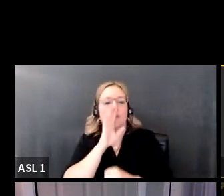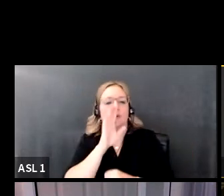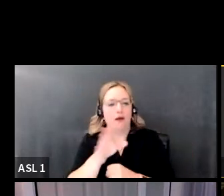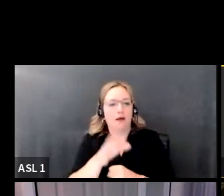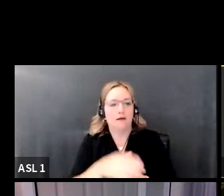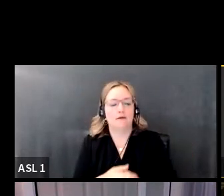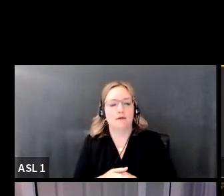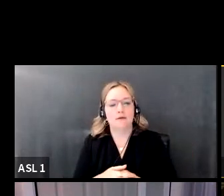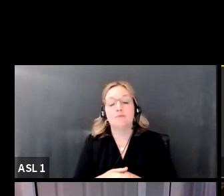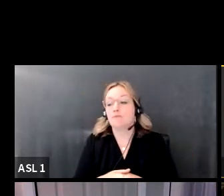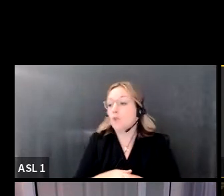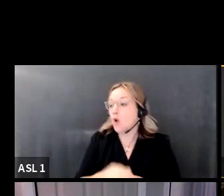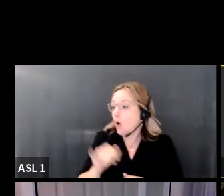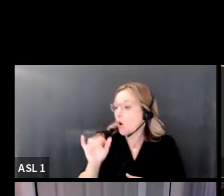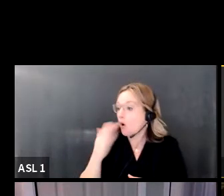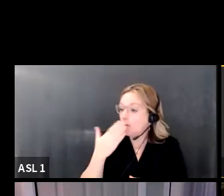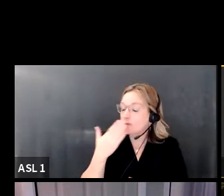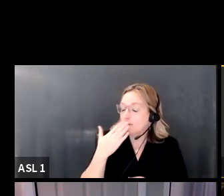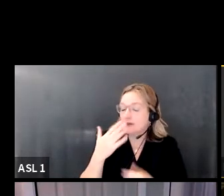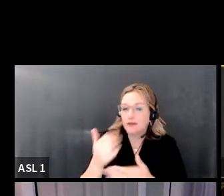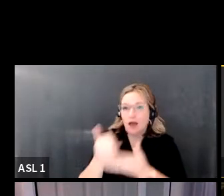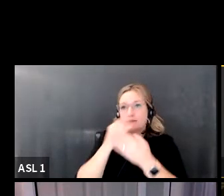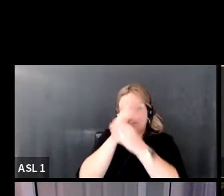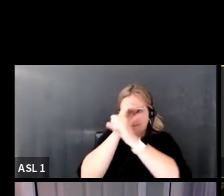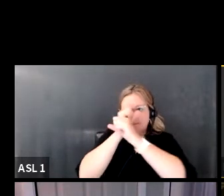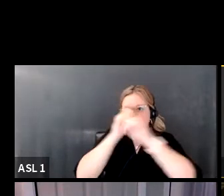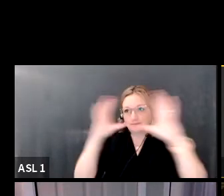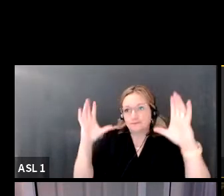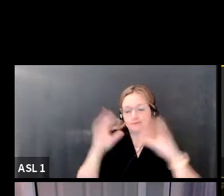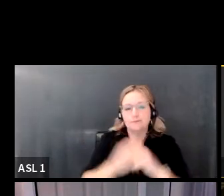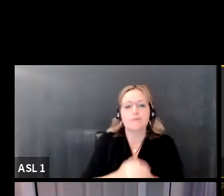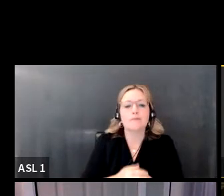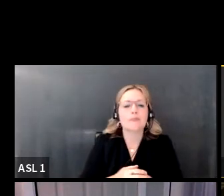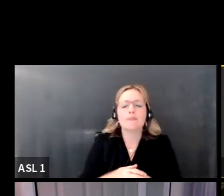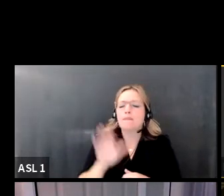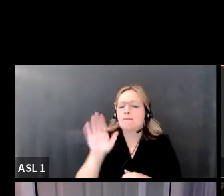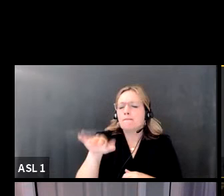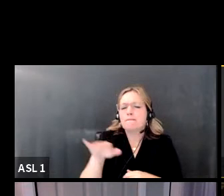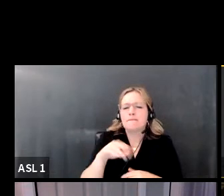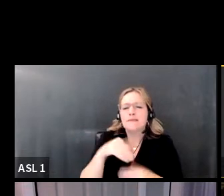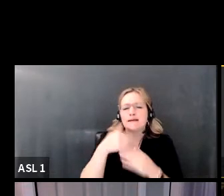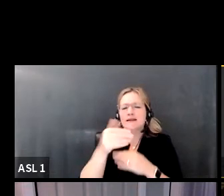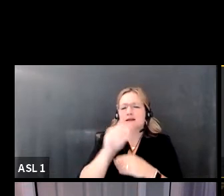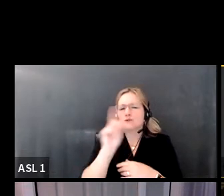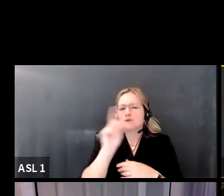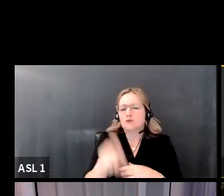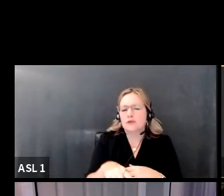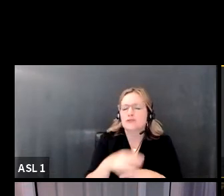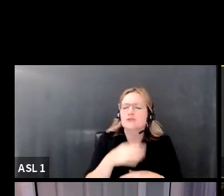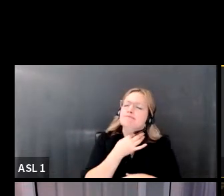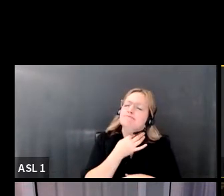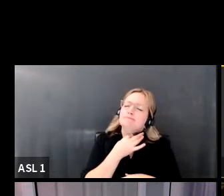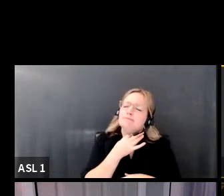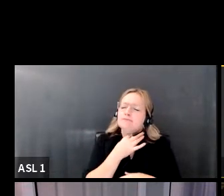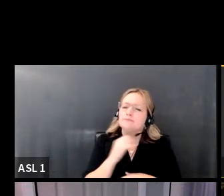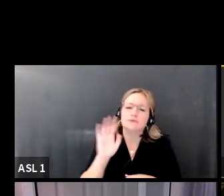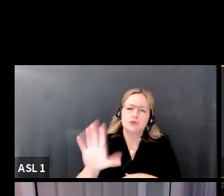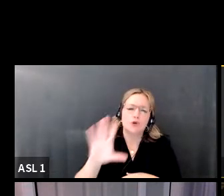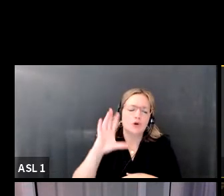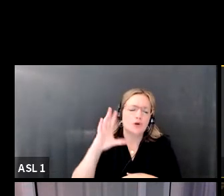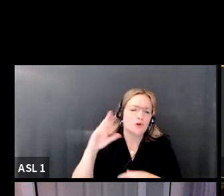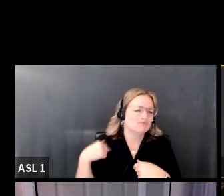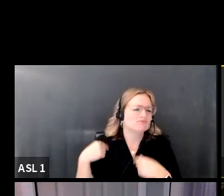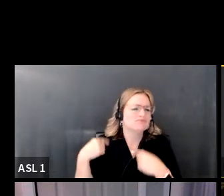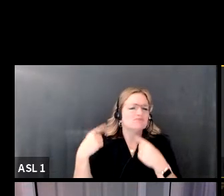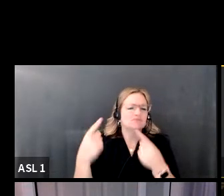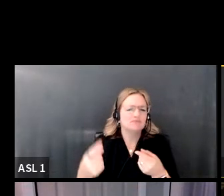quite helpful actually um just based on your experience as a counselor to get from the point you're at now uh